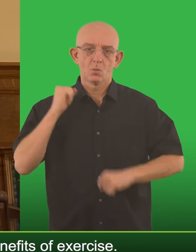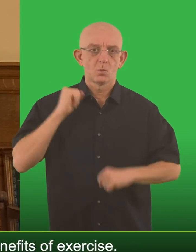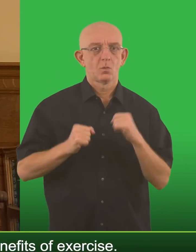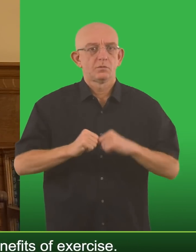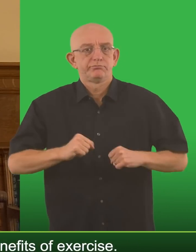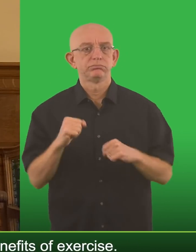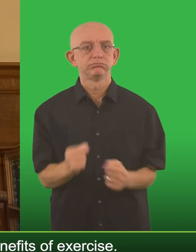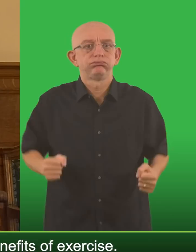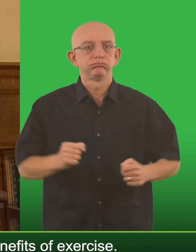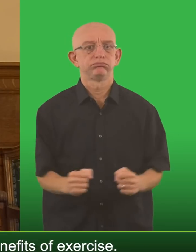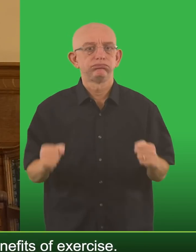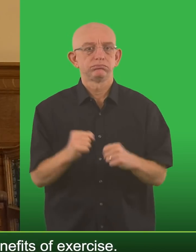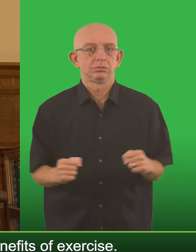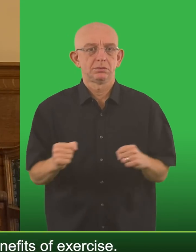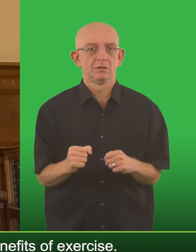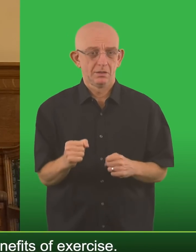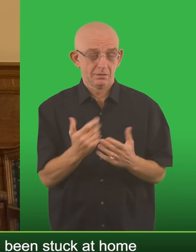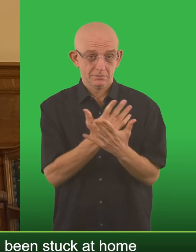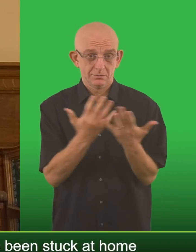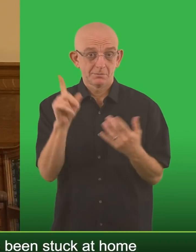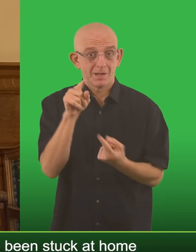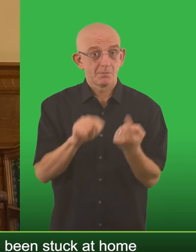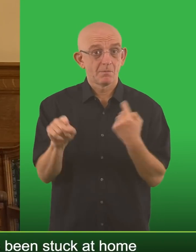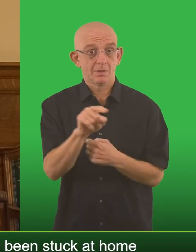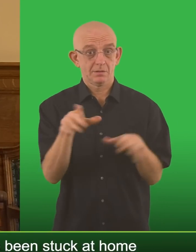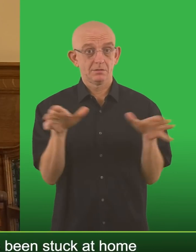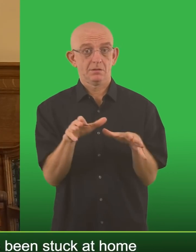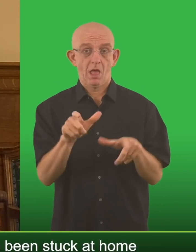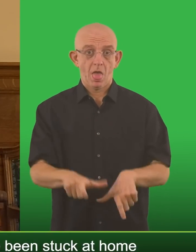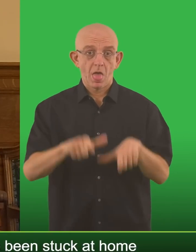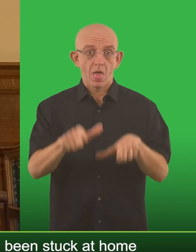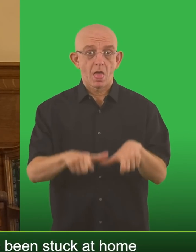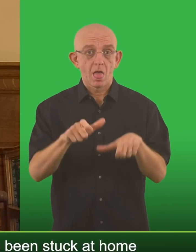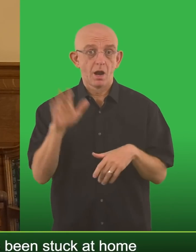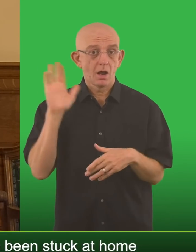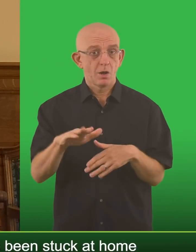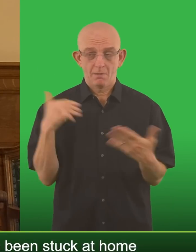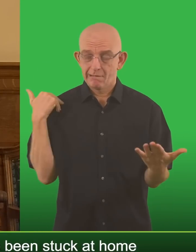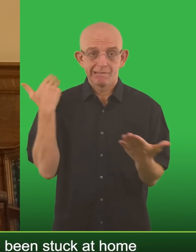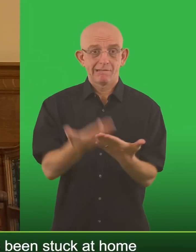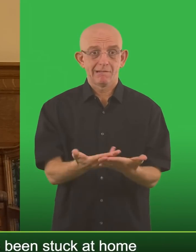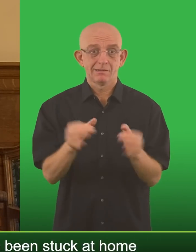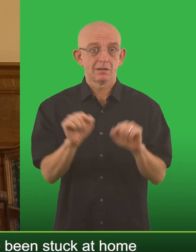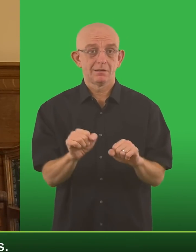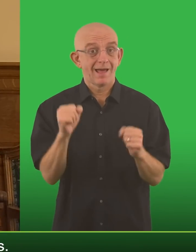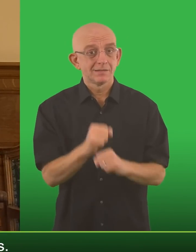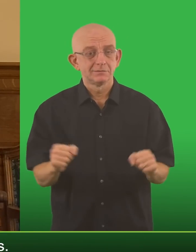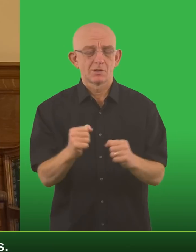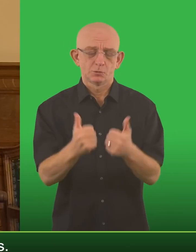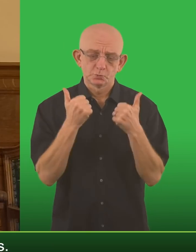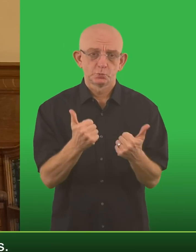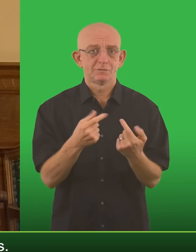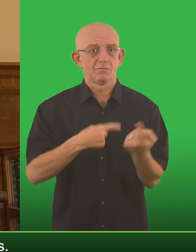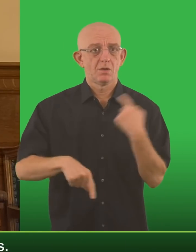It's important to emphasise the benefits of exercise. Lots of people who are in this group have been stuck at home for long periods of time and not done much exercise. Exercise